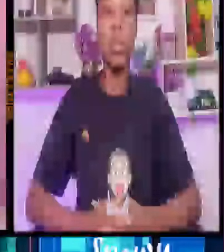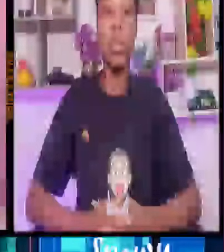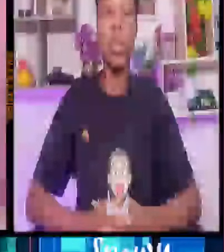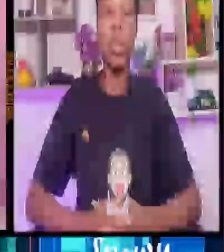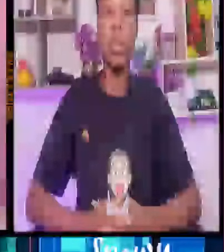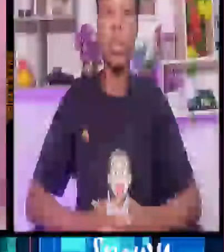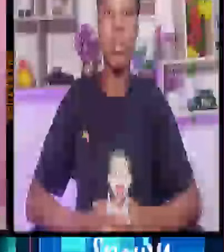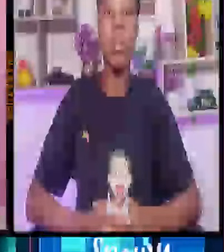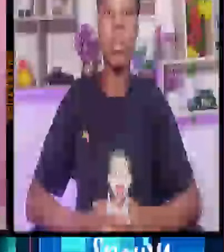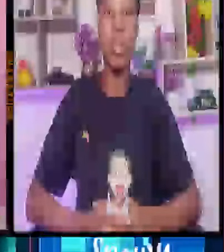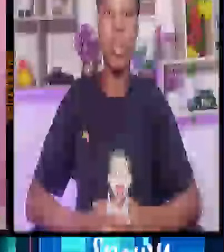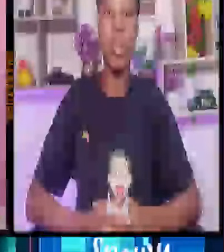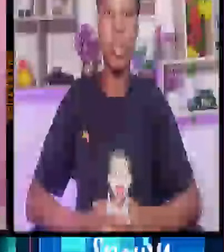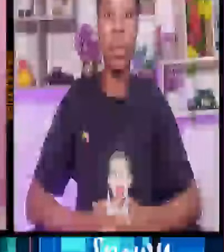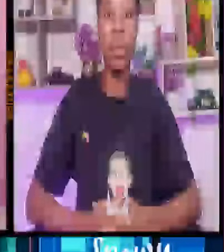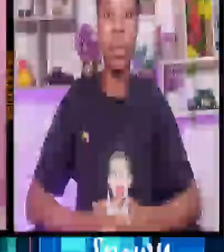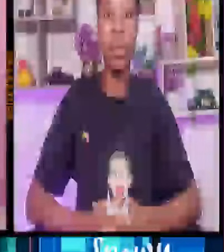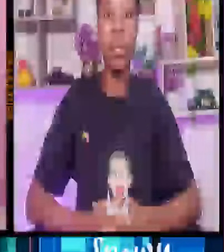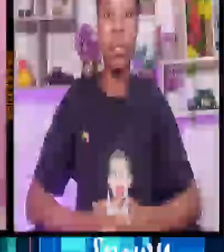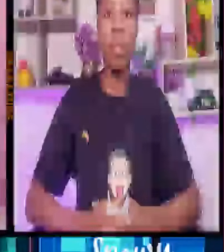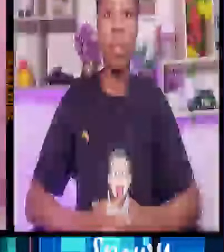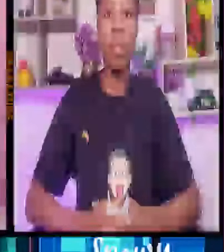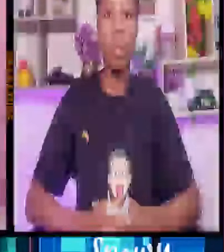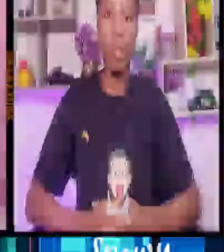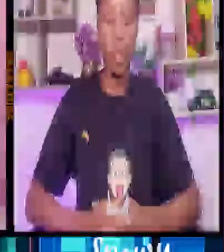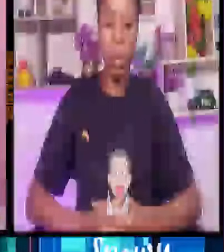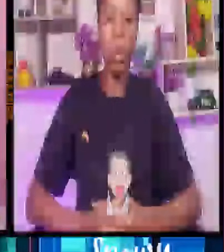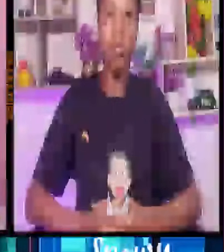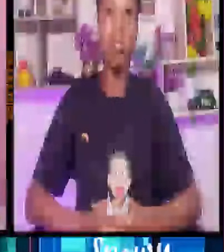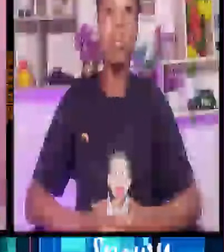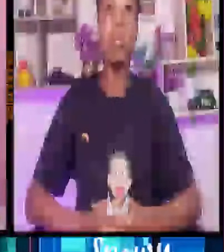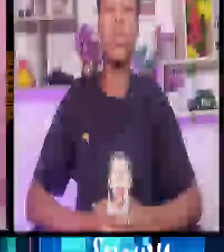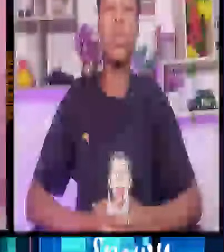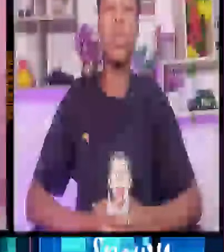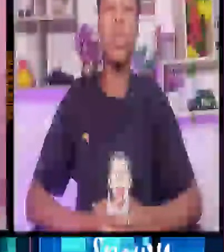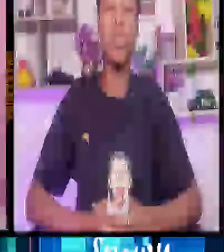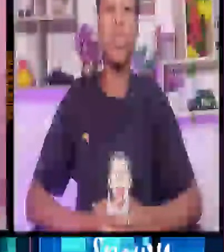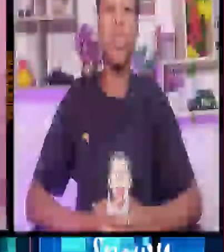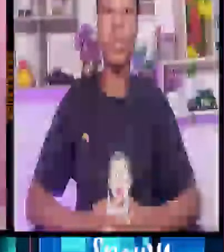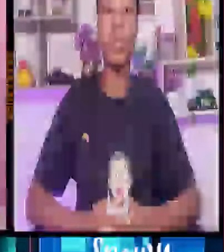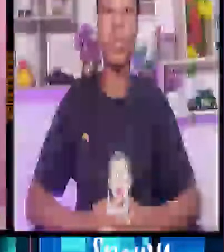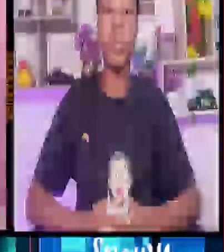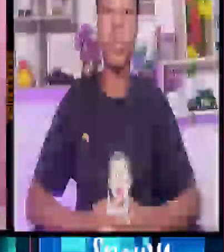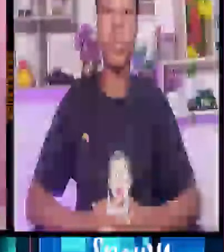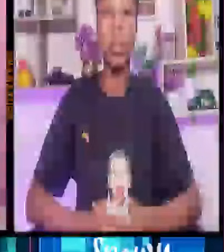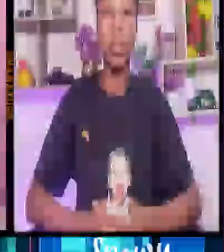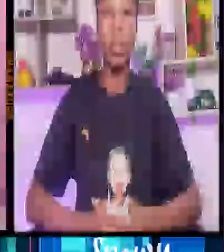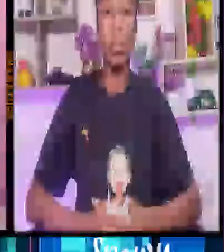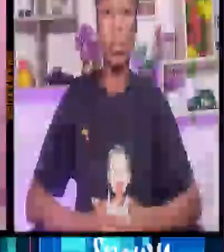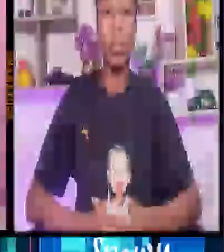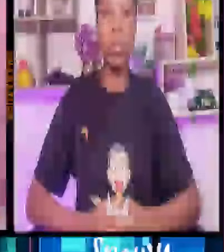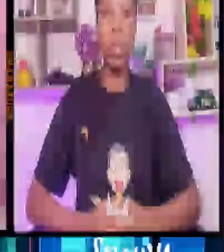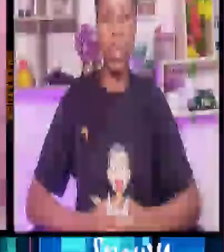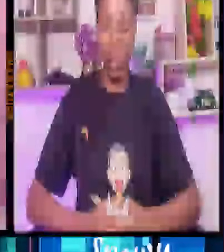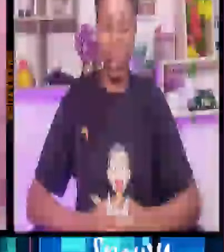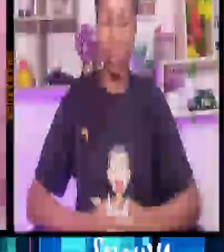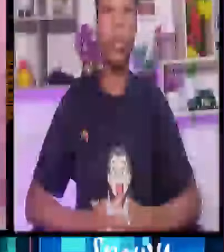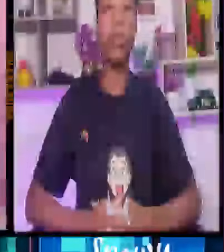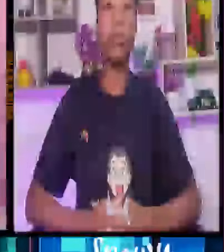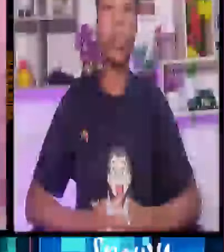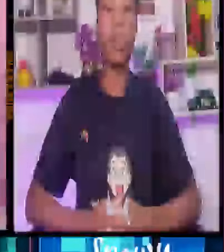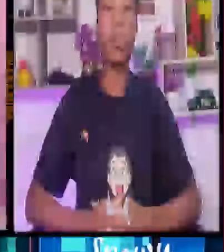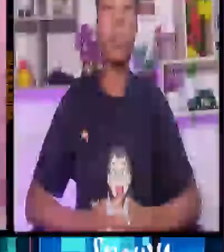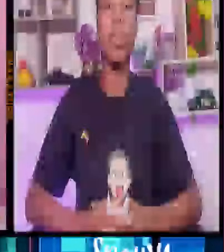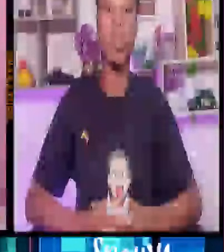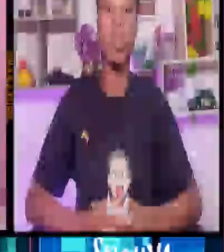again. But most times, if you look at the caveat upon which the party people have been basing on to make a determination on whether or not